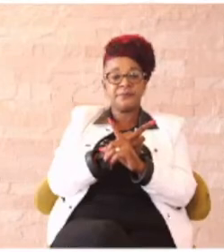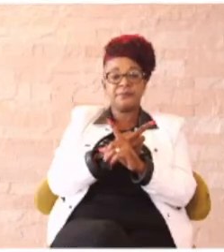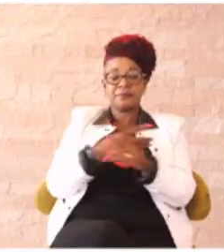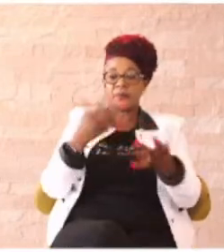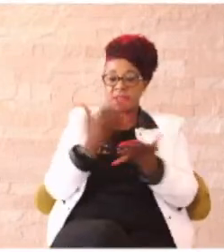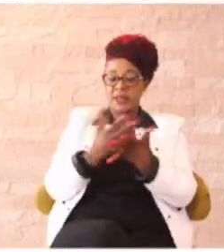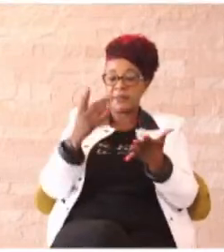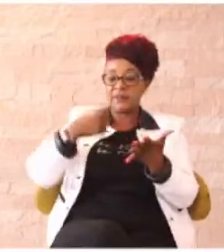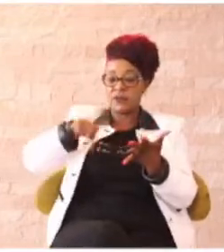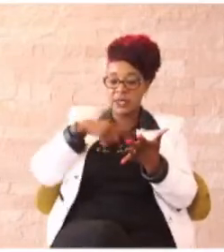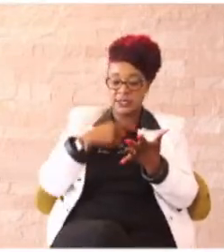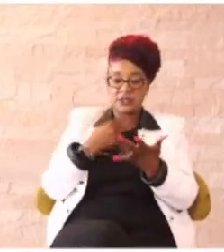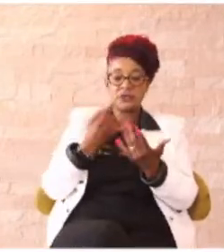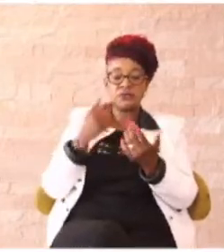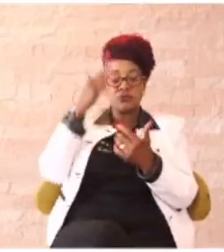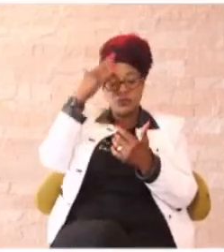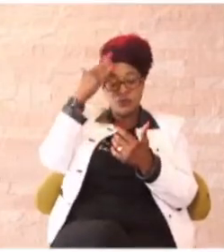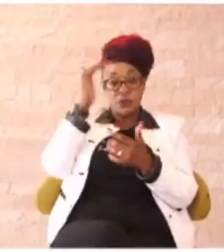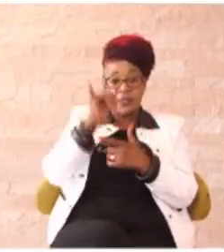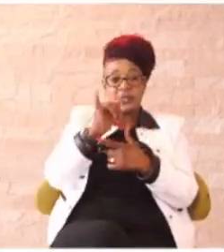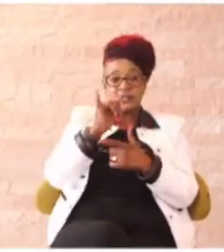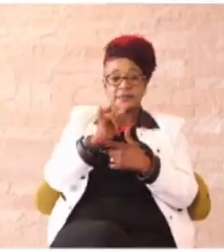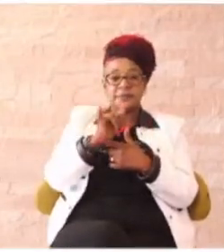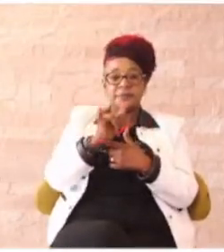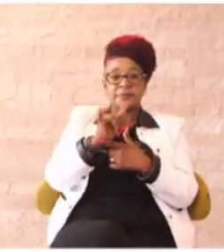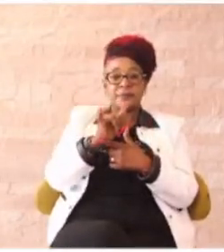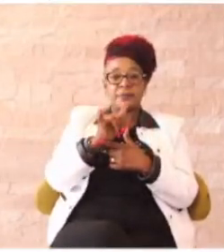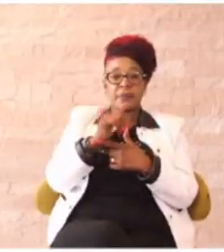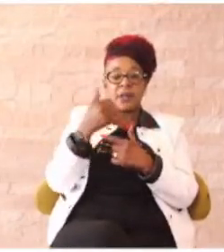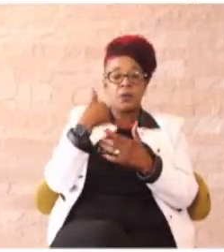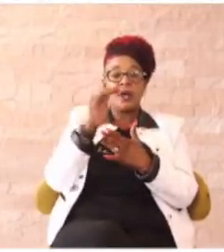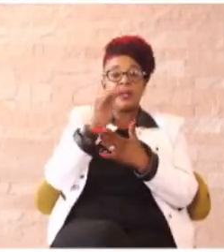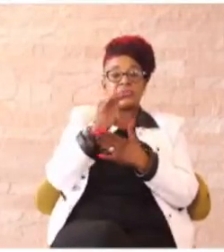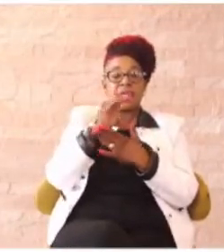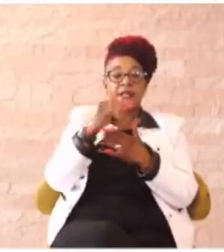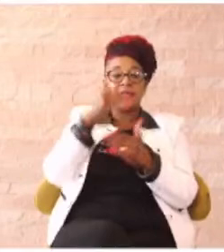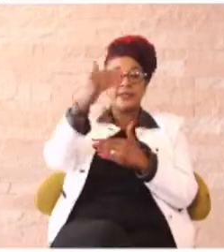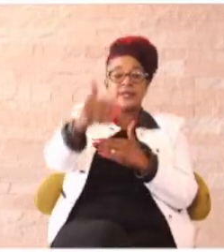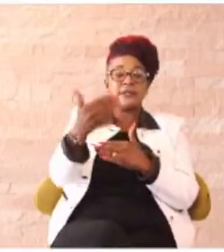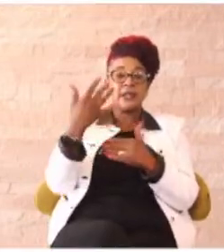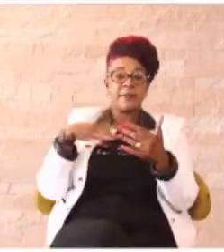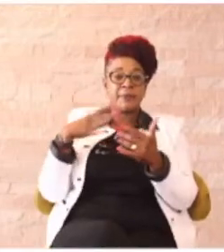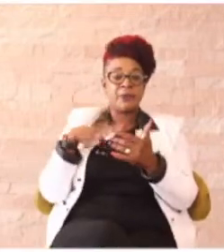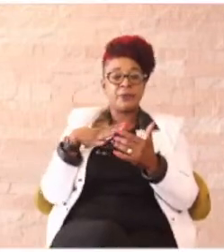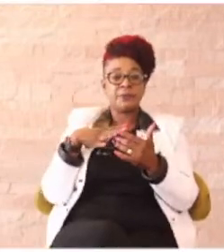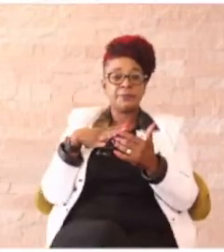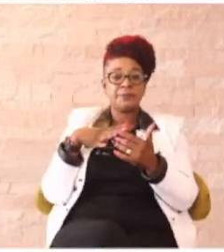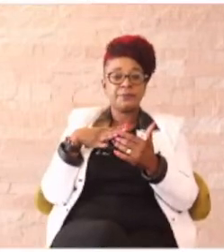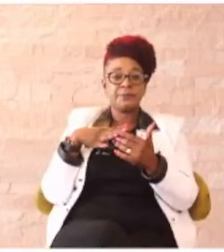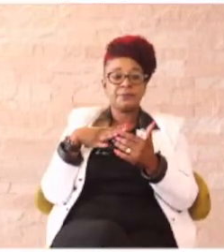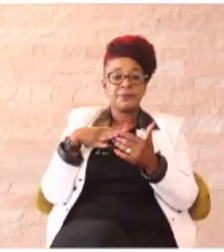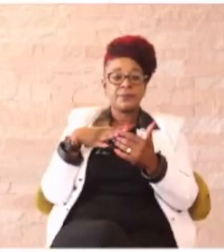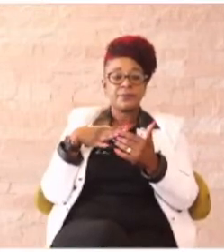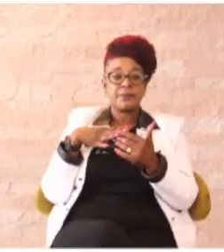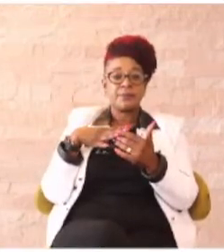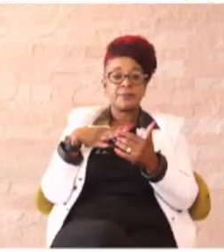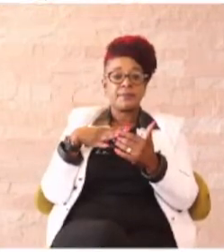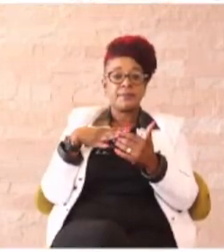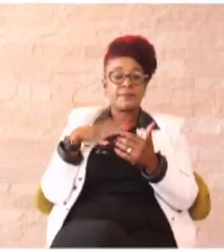us donors to take into account. I will call in the next people,